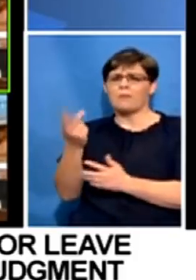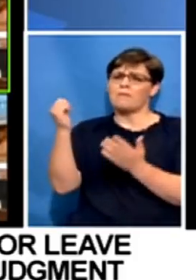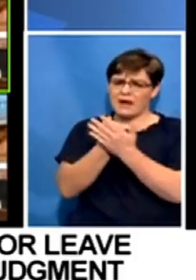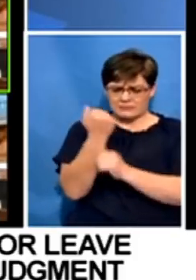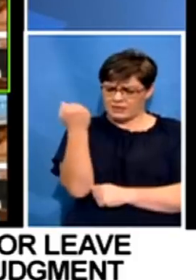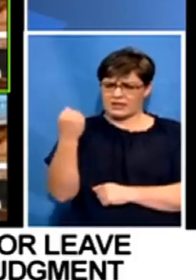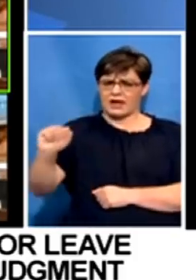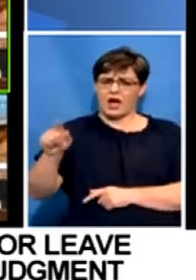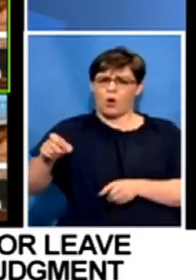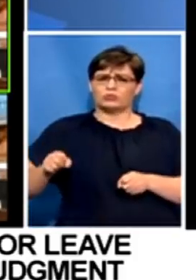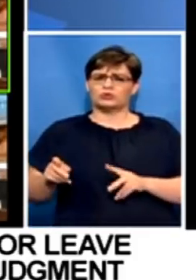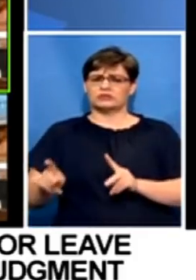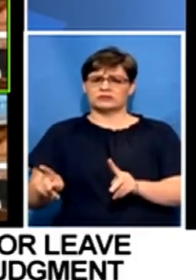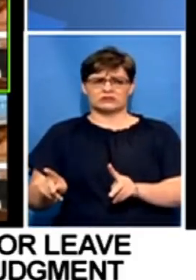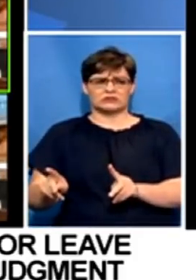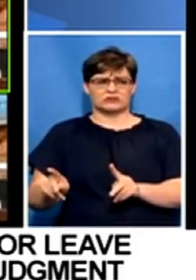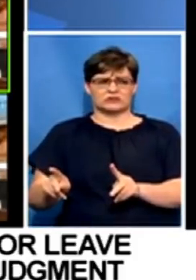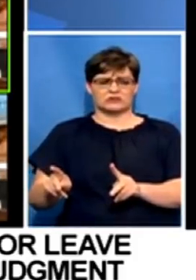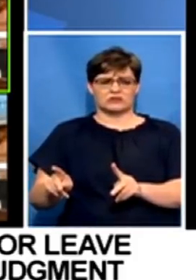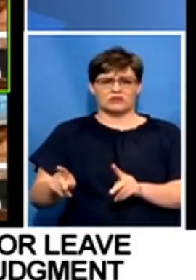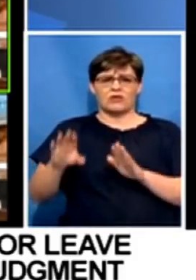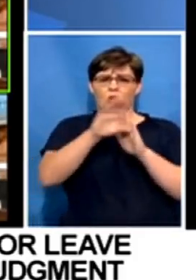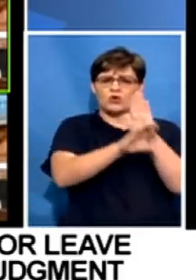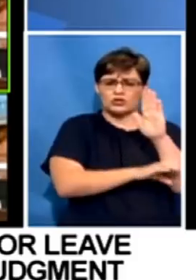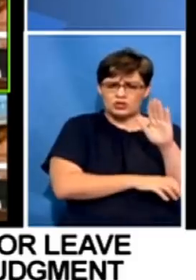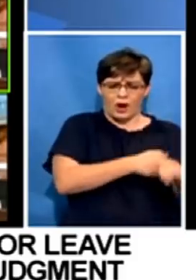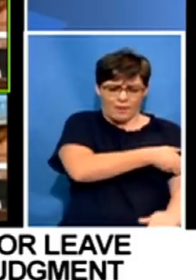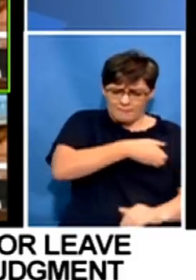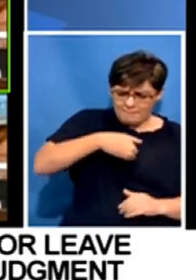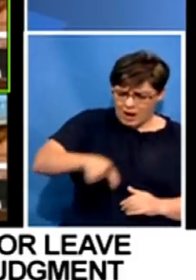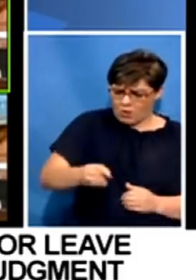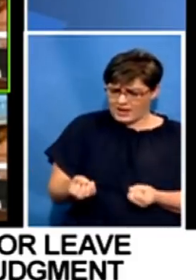the constitutional power conferred upon it by the Constitution.